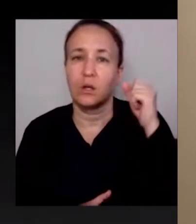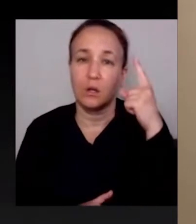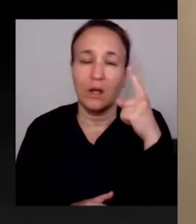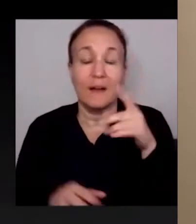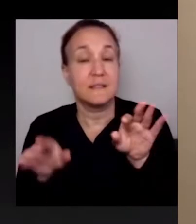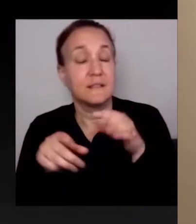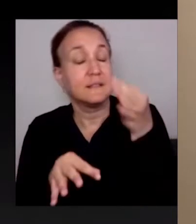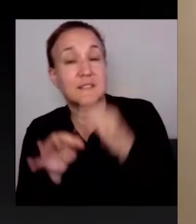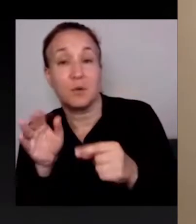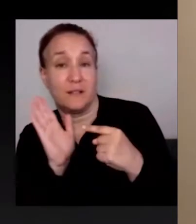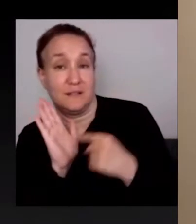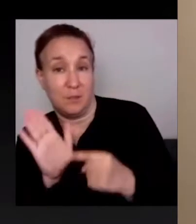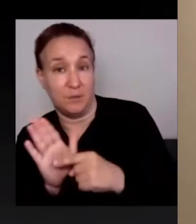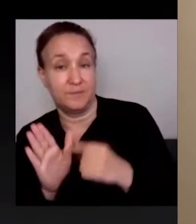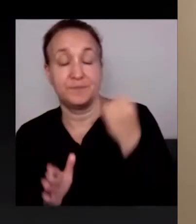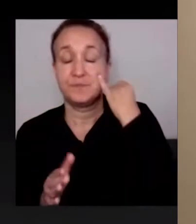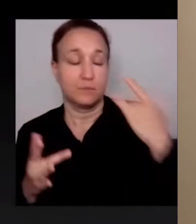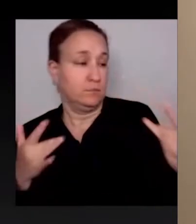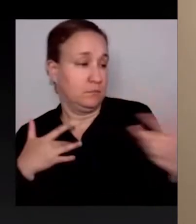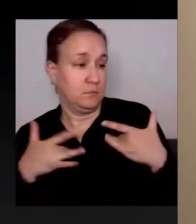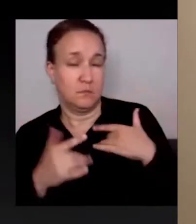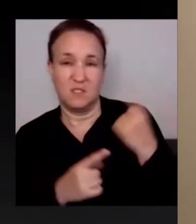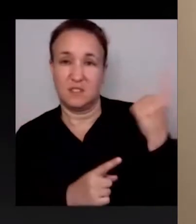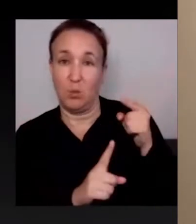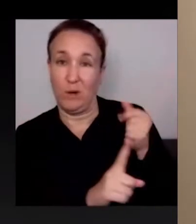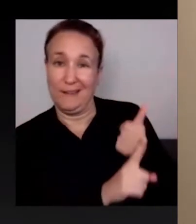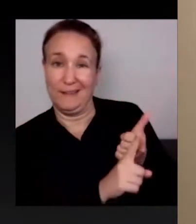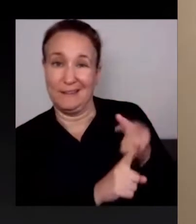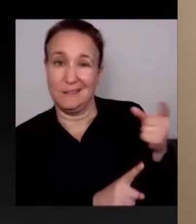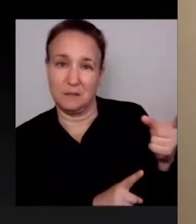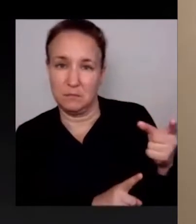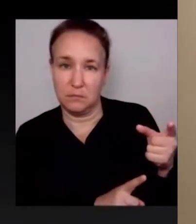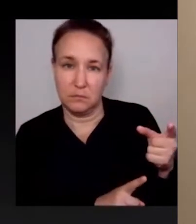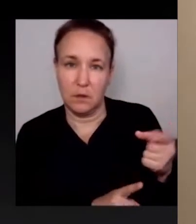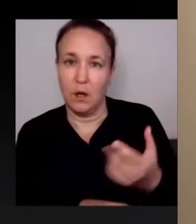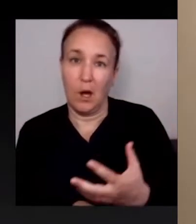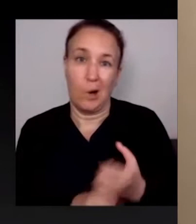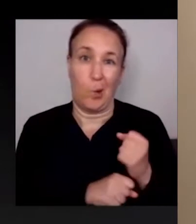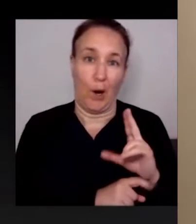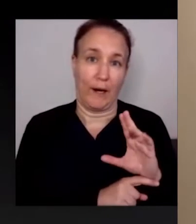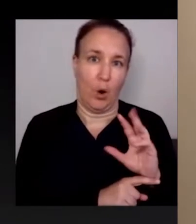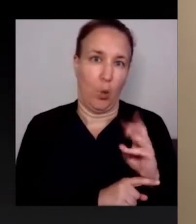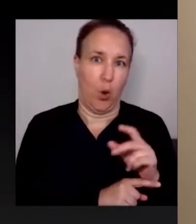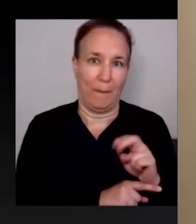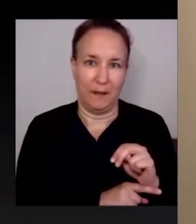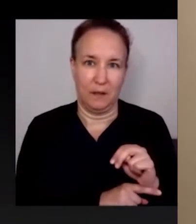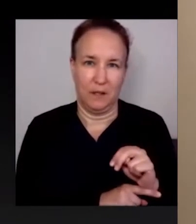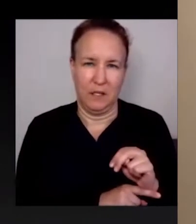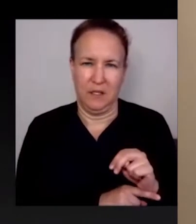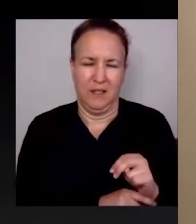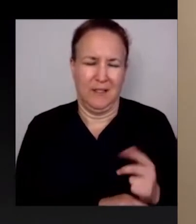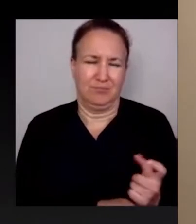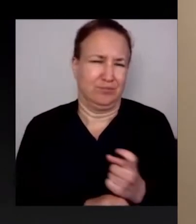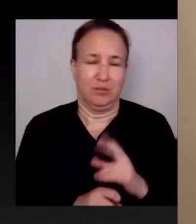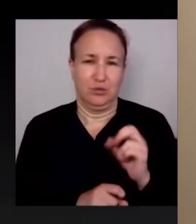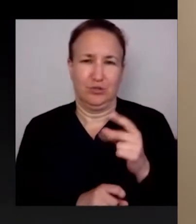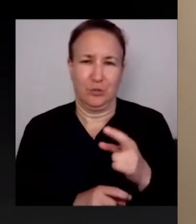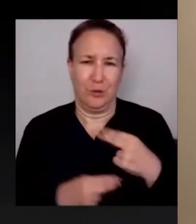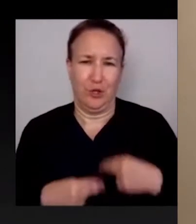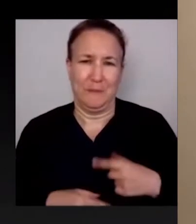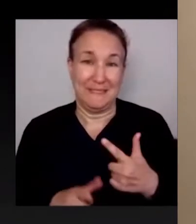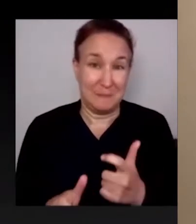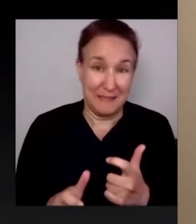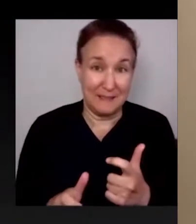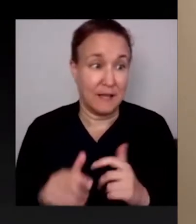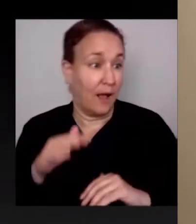the concern is that someone is, say, firing a weapon at superhuman speeds, then you can just limit the maximum rate of fire within the